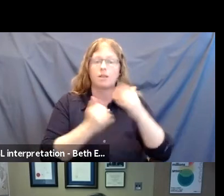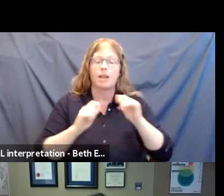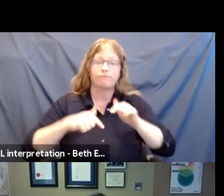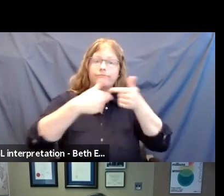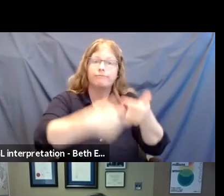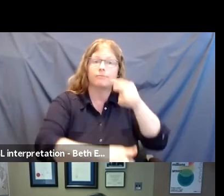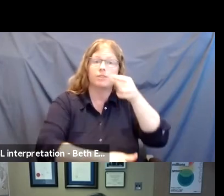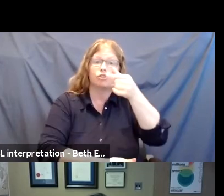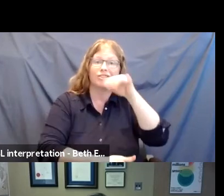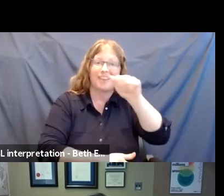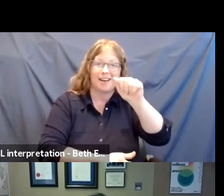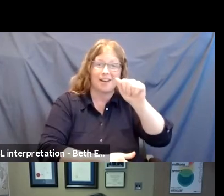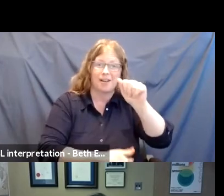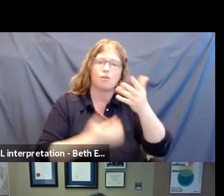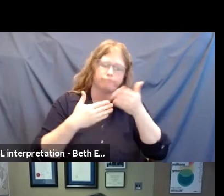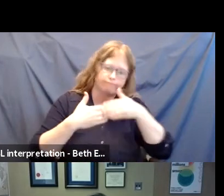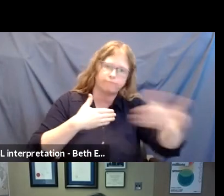rest.